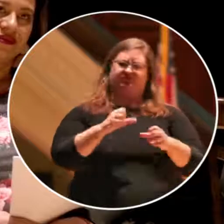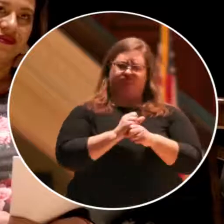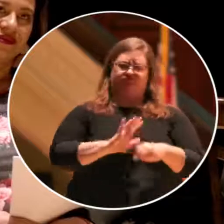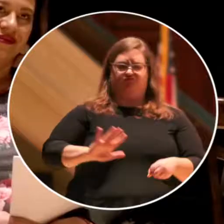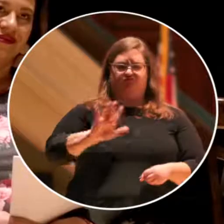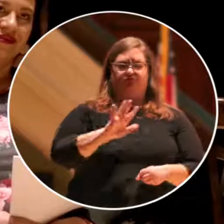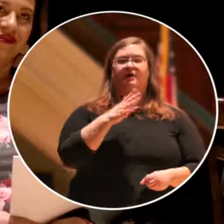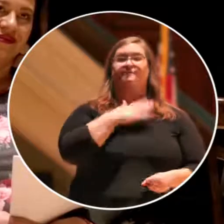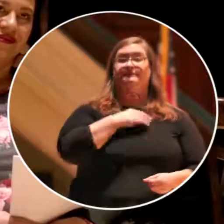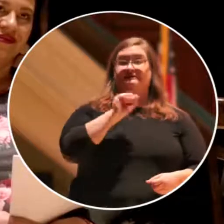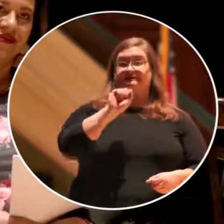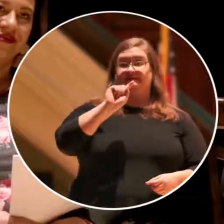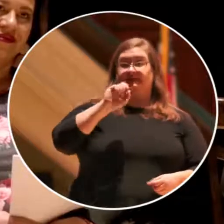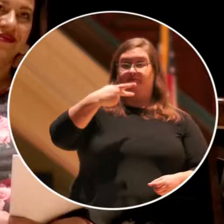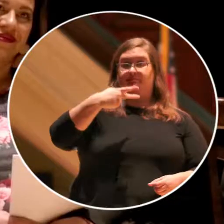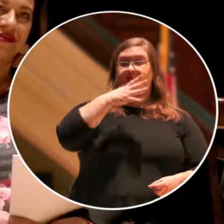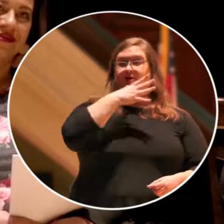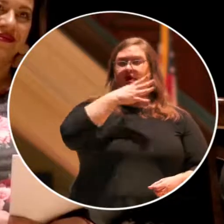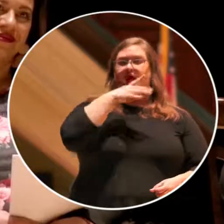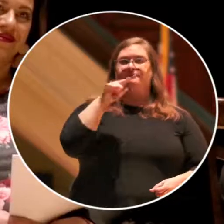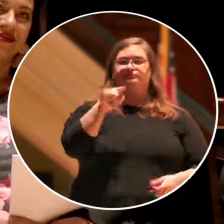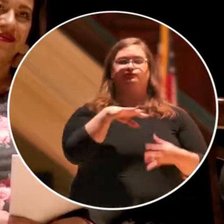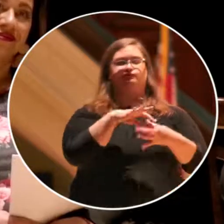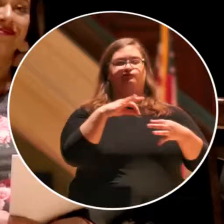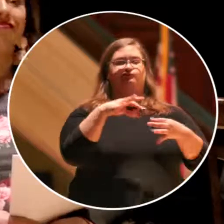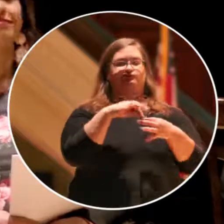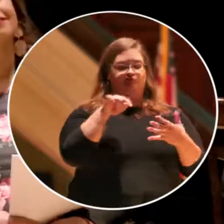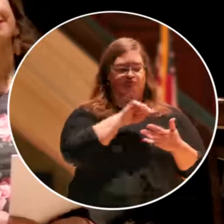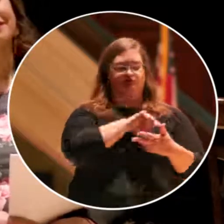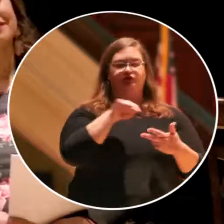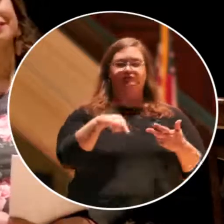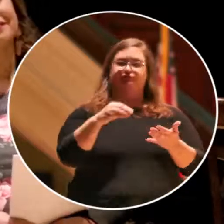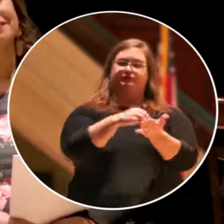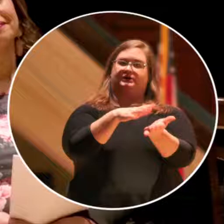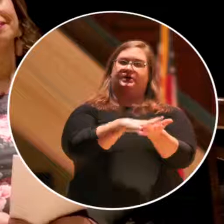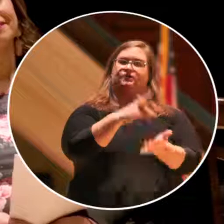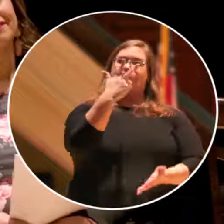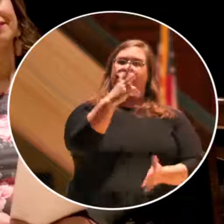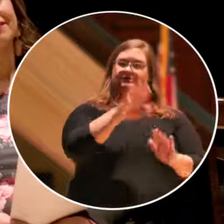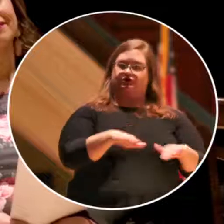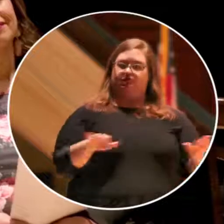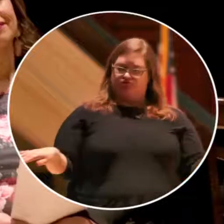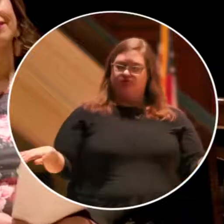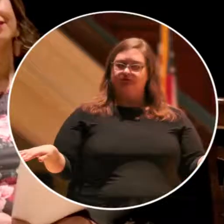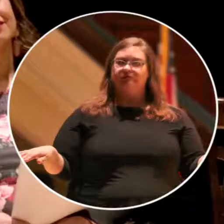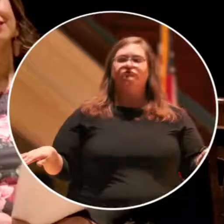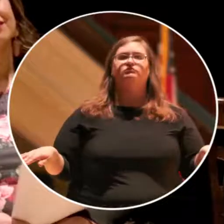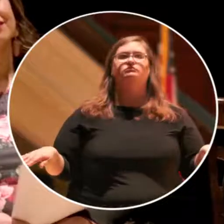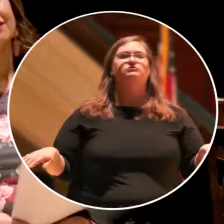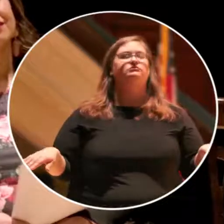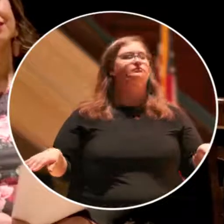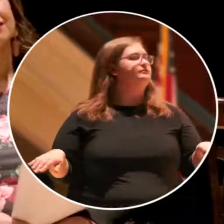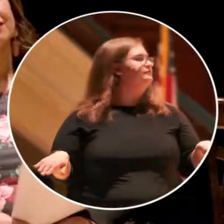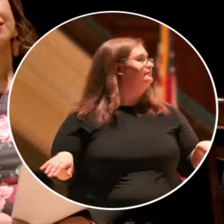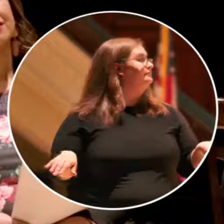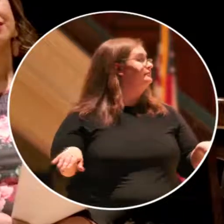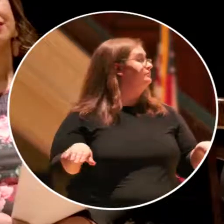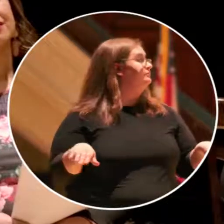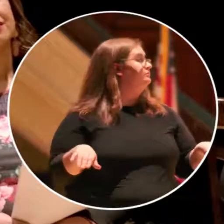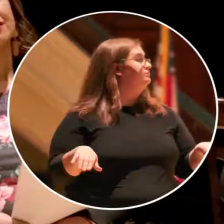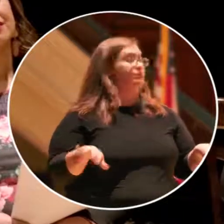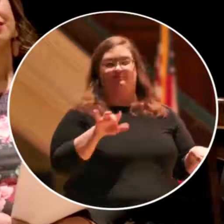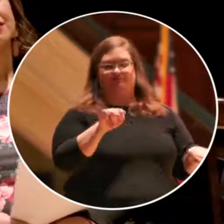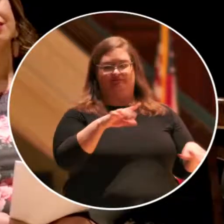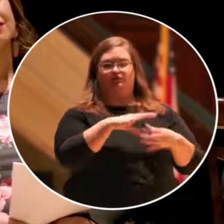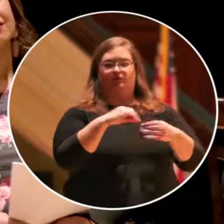prestigious award, and in her bio, she listed 3 children. Now, the story I'm telling you was told